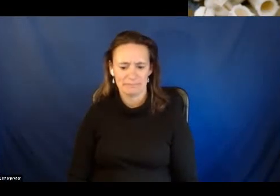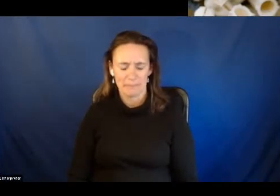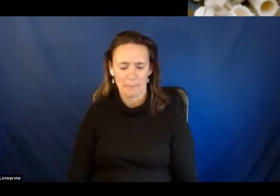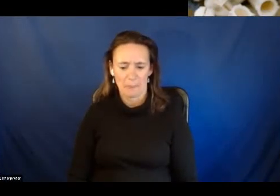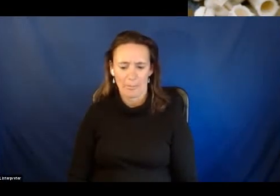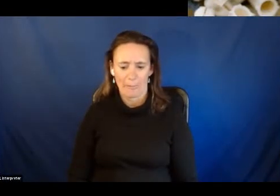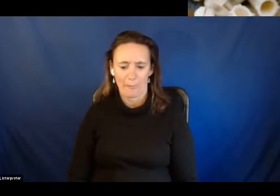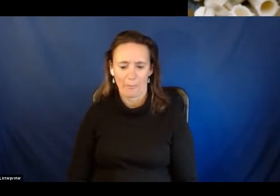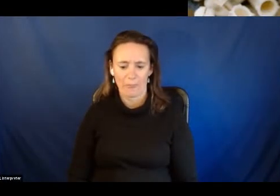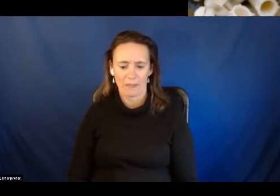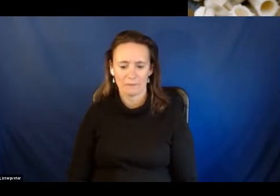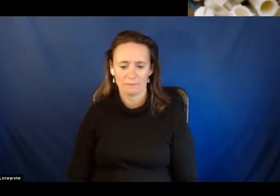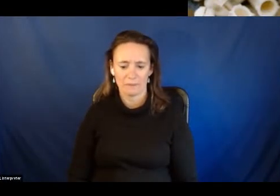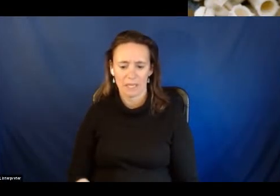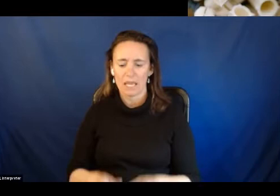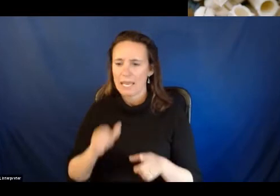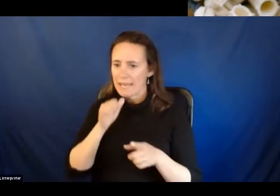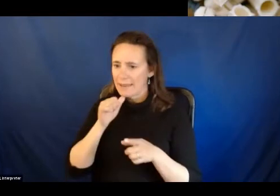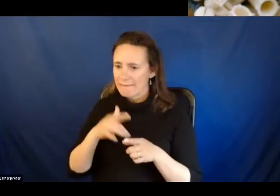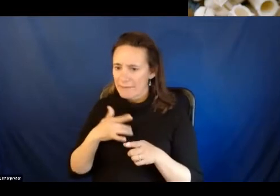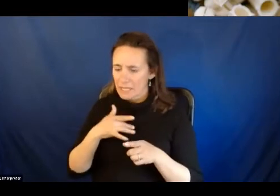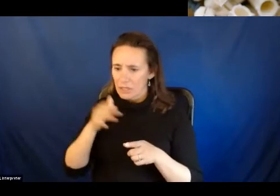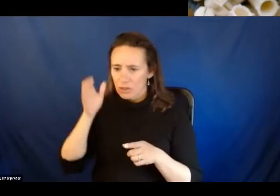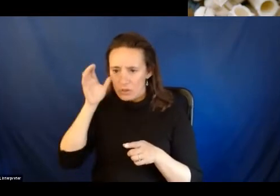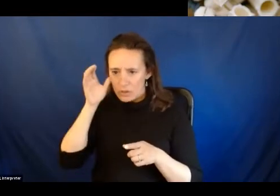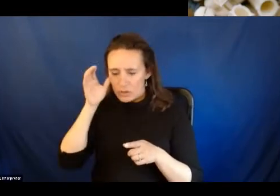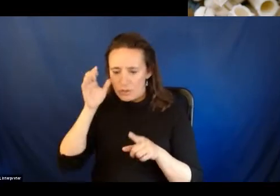They weren't being heard, but they also really didn't know